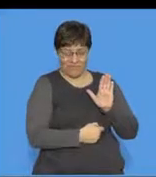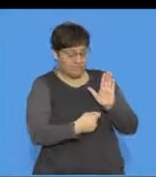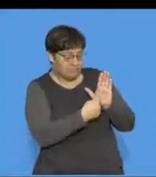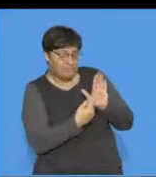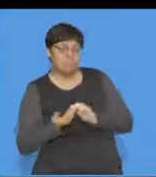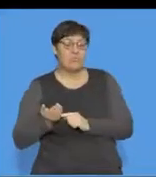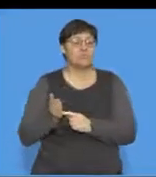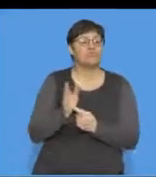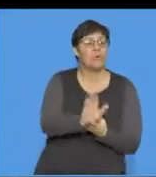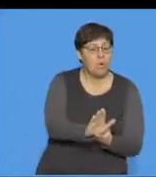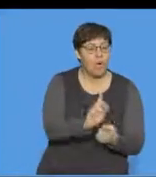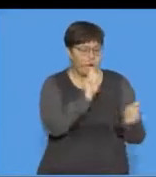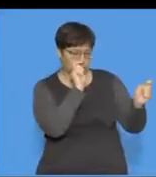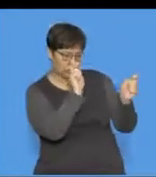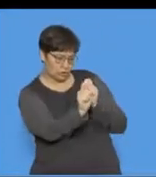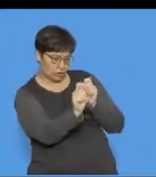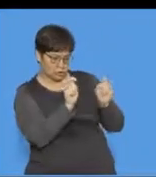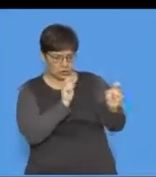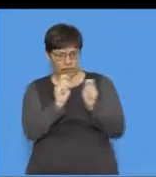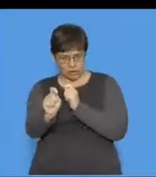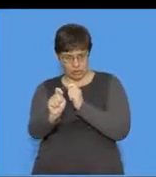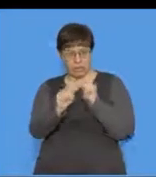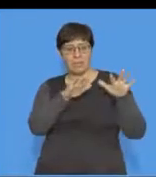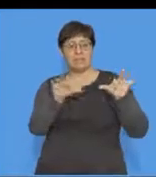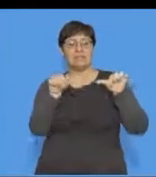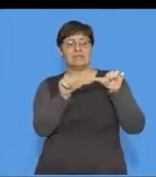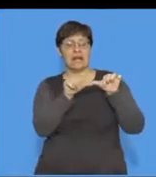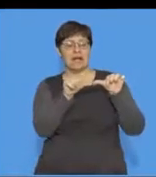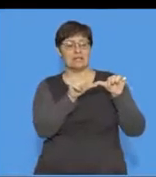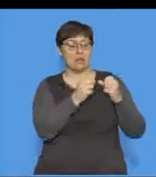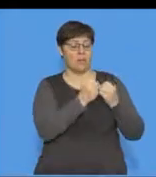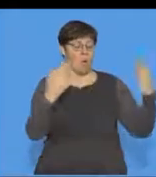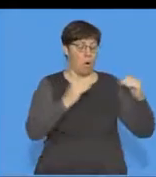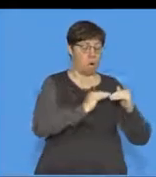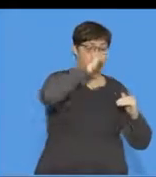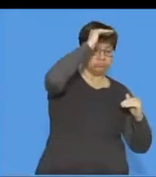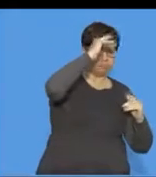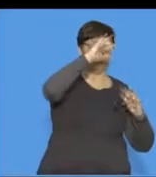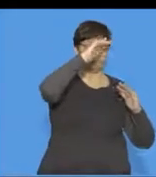the changes in population size over time.